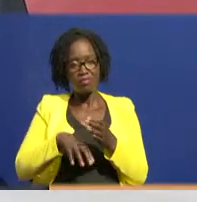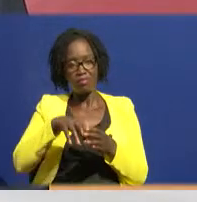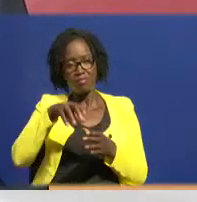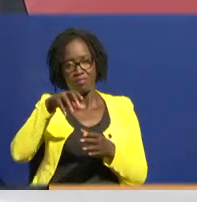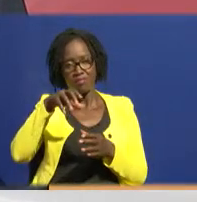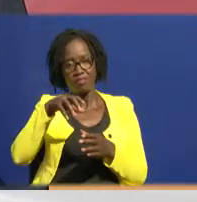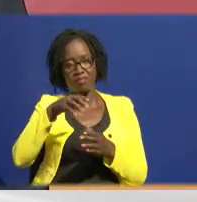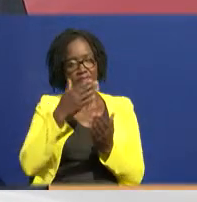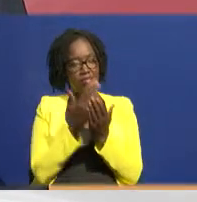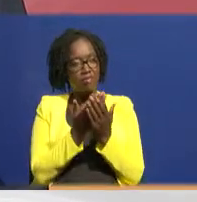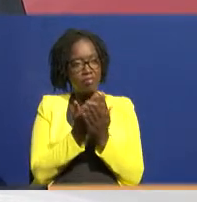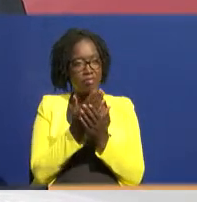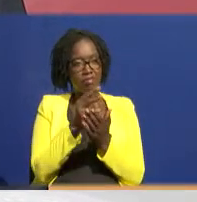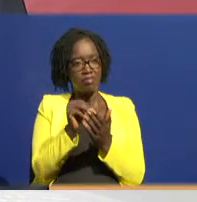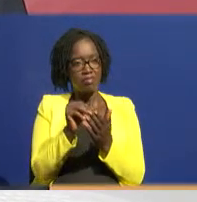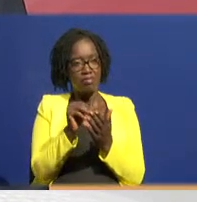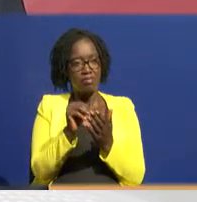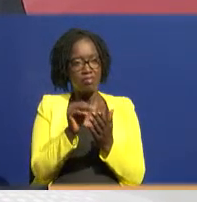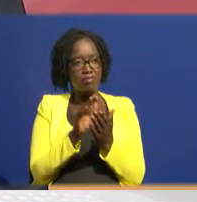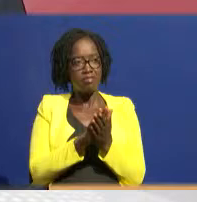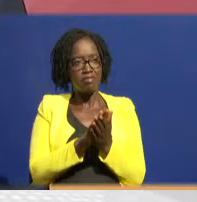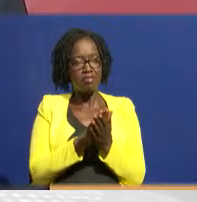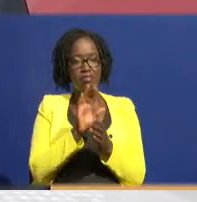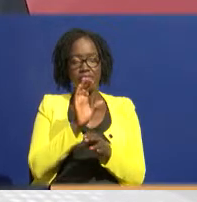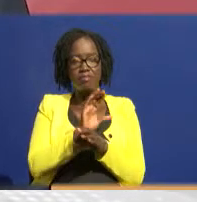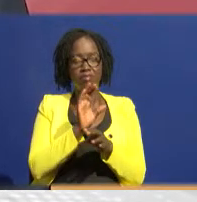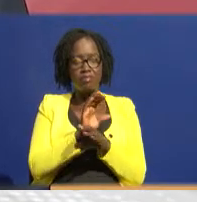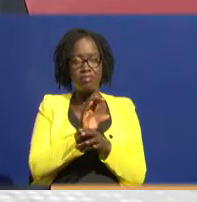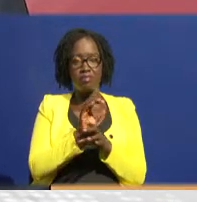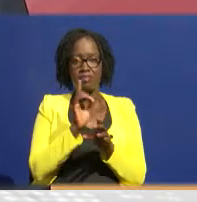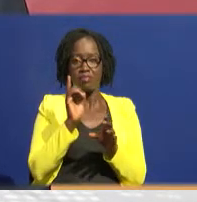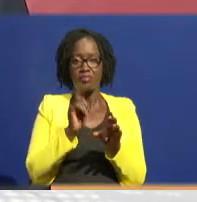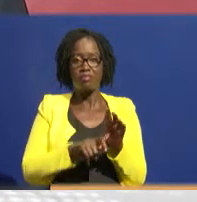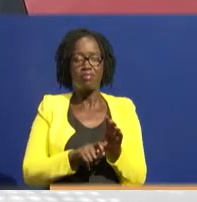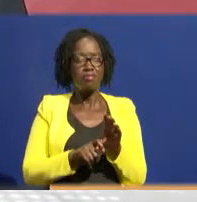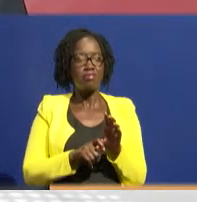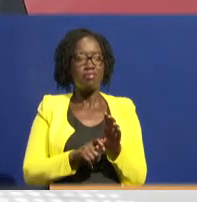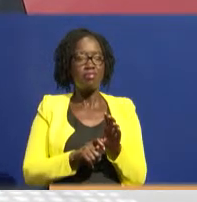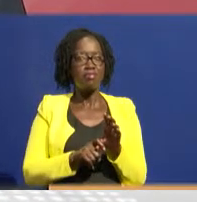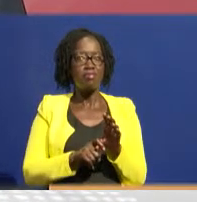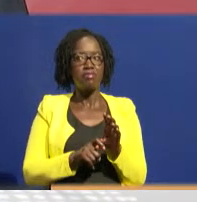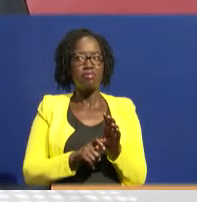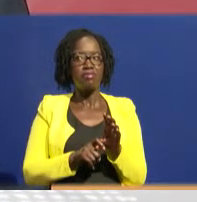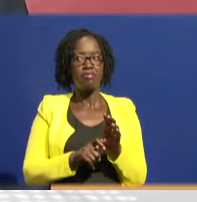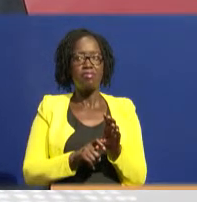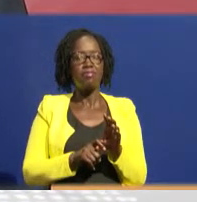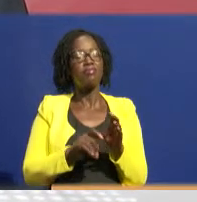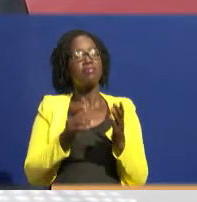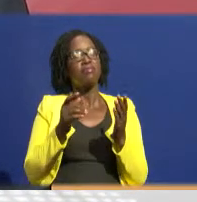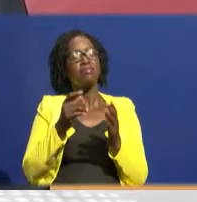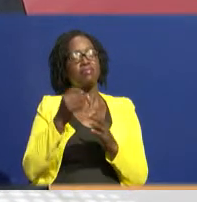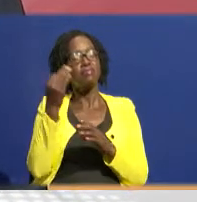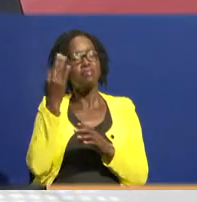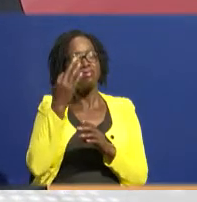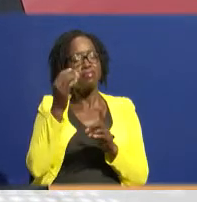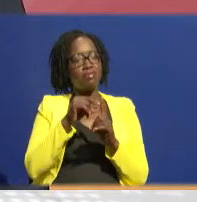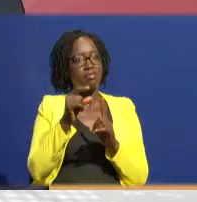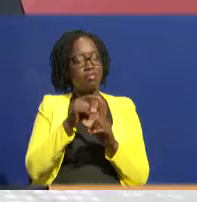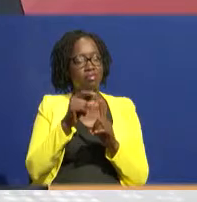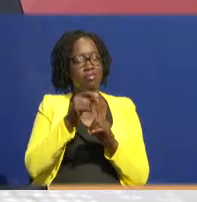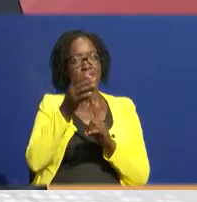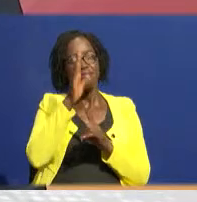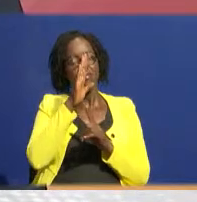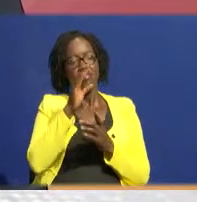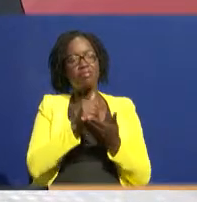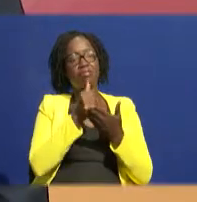And I'm appealing for them to find any church around which they can go and get the nourishment, and they go through the Bible, and this